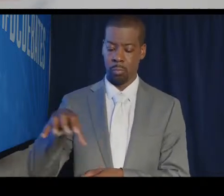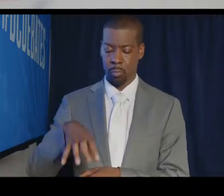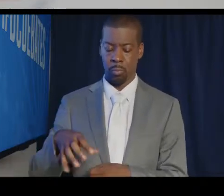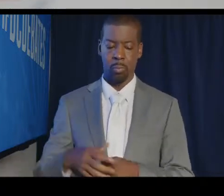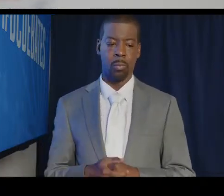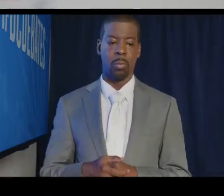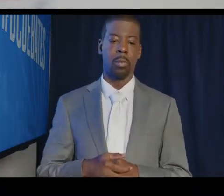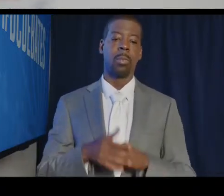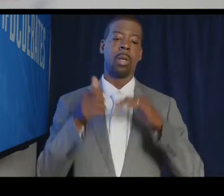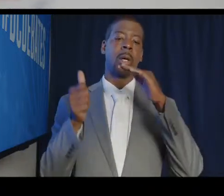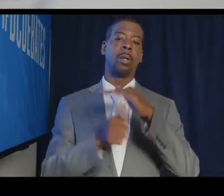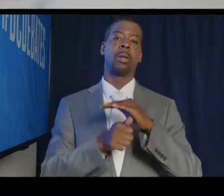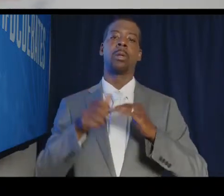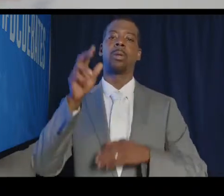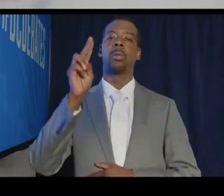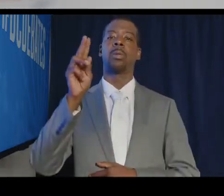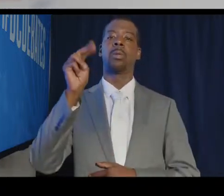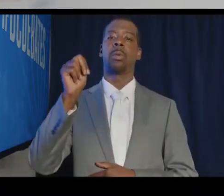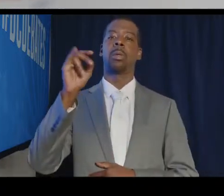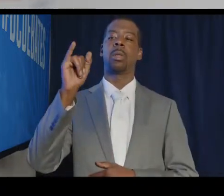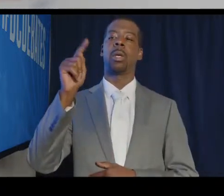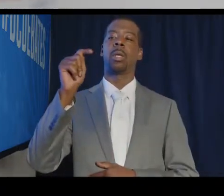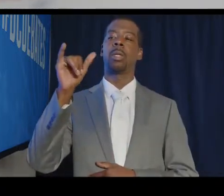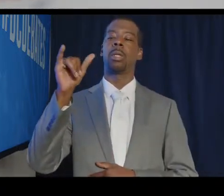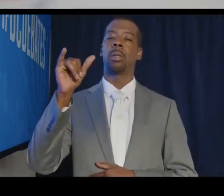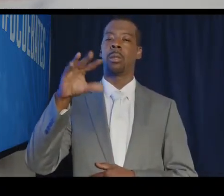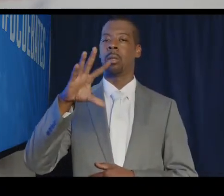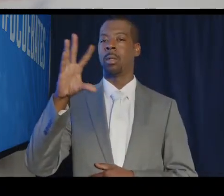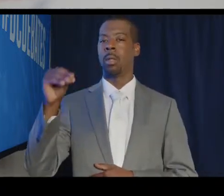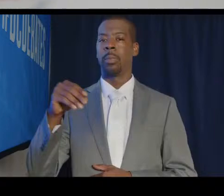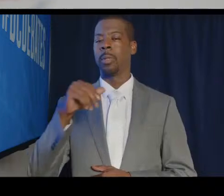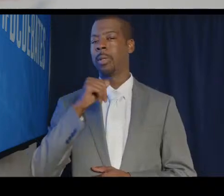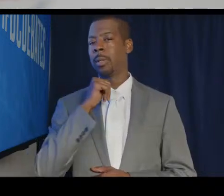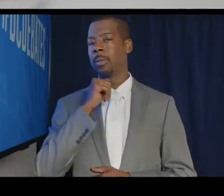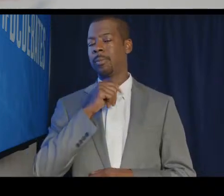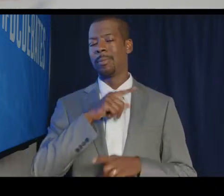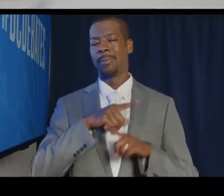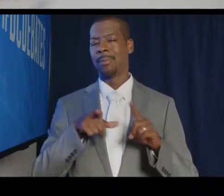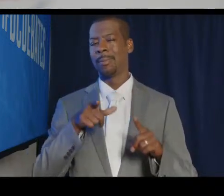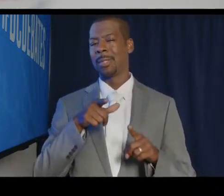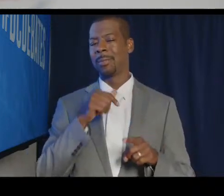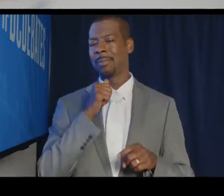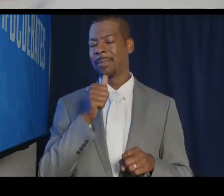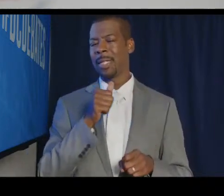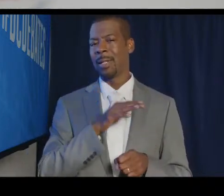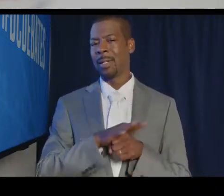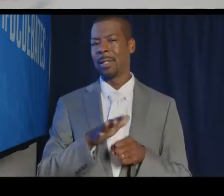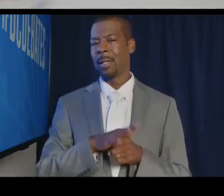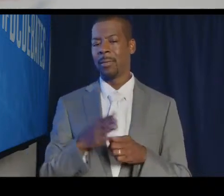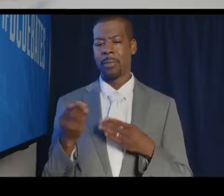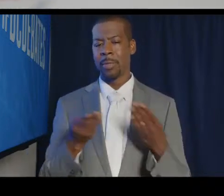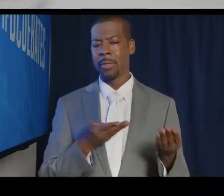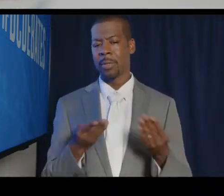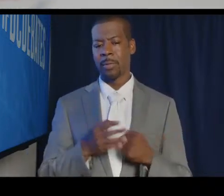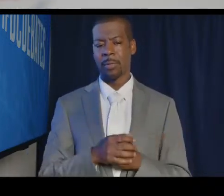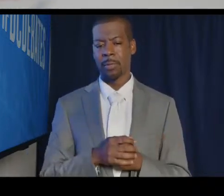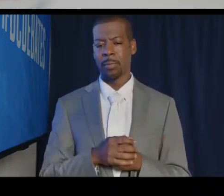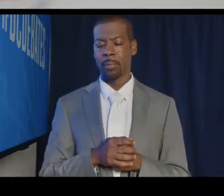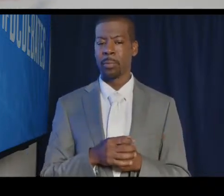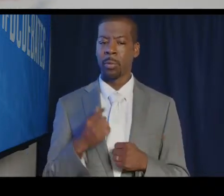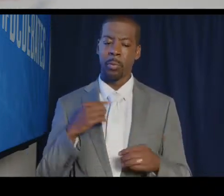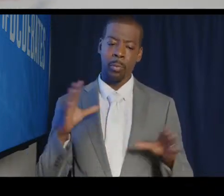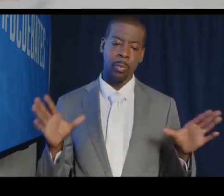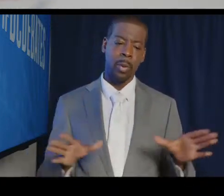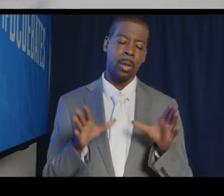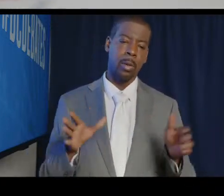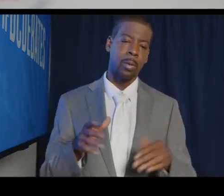Unity umbrella. However, there's still not enough services available to people that need them. So encouraging private practitioners to be involved to